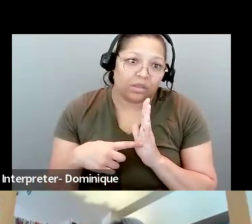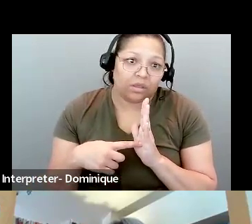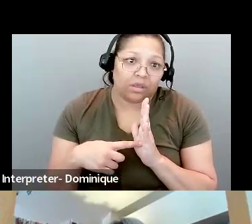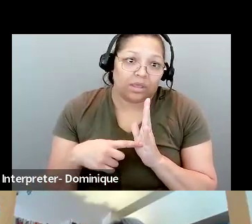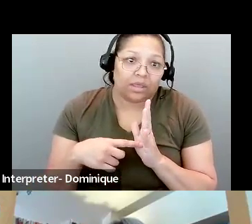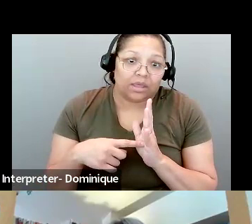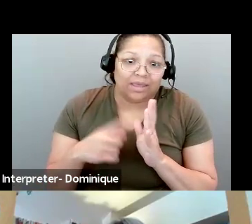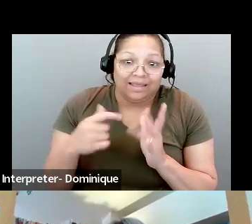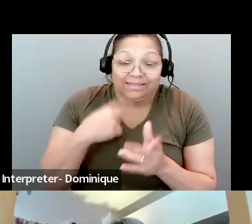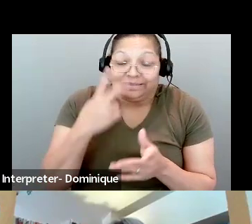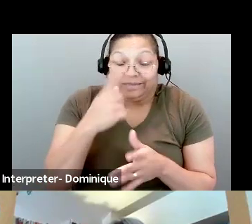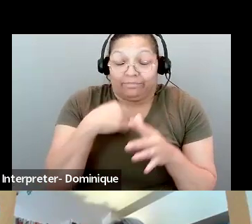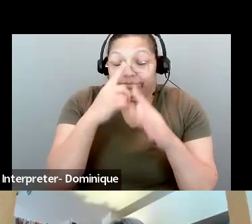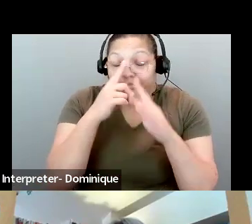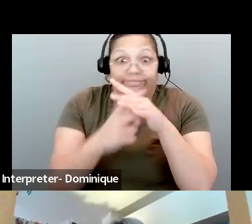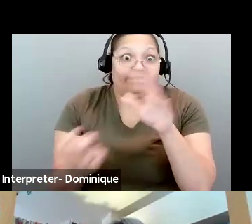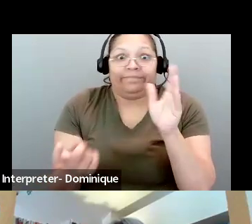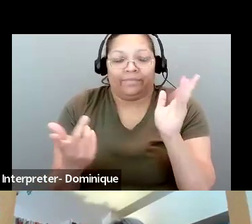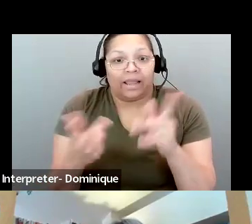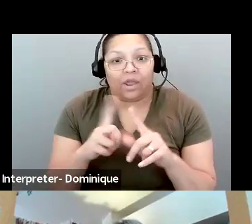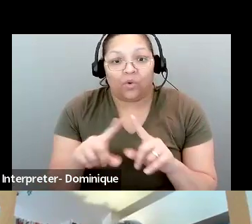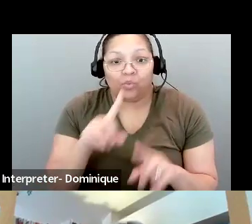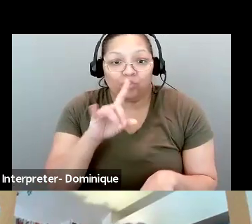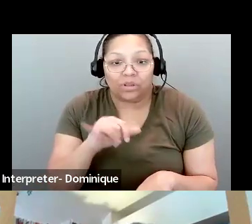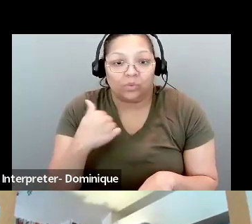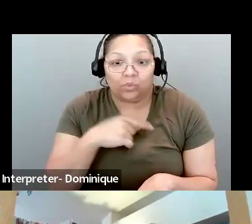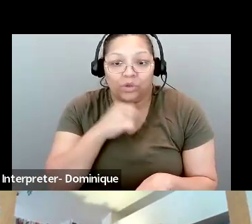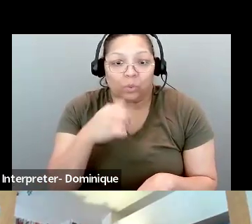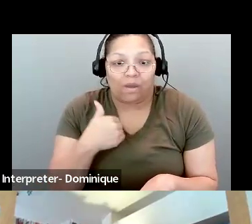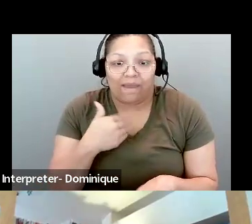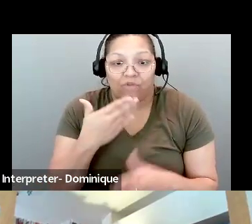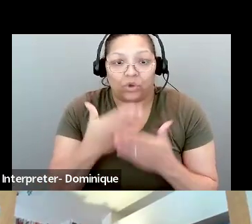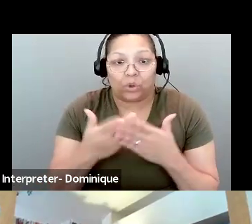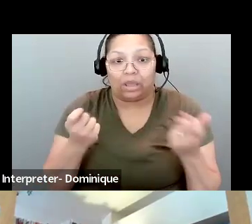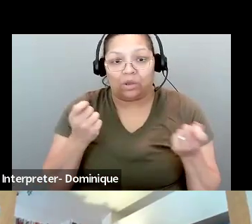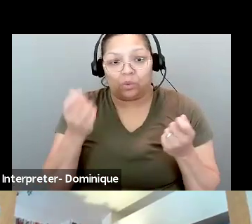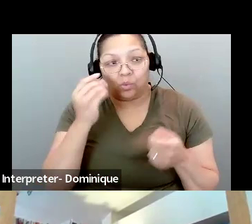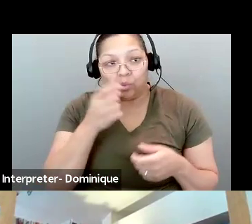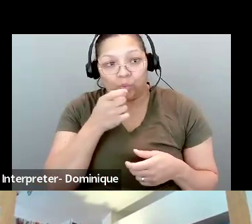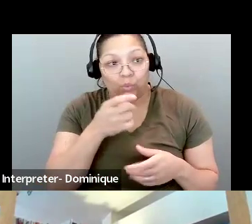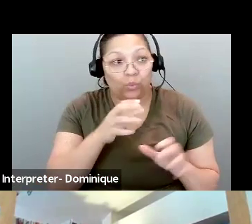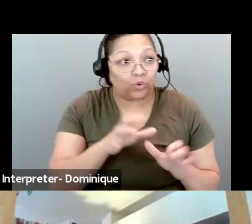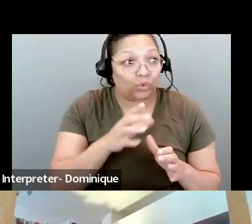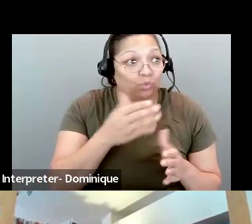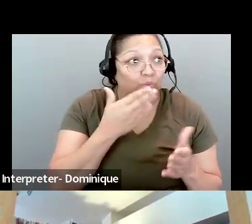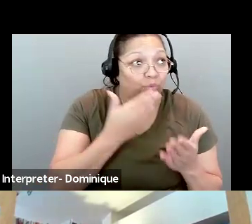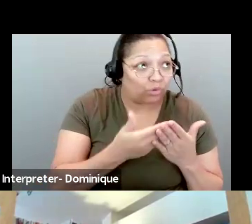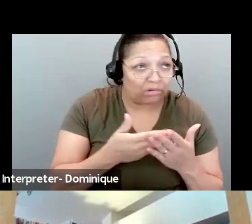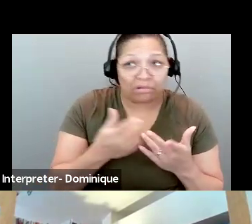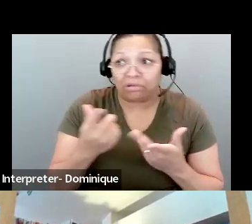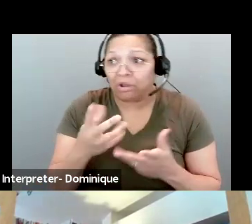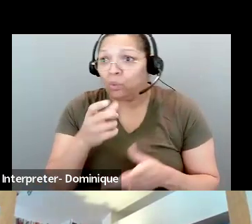see, I'm blanking on it. So we don't have a good handle on who does what and who's good at what and who's willing to talk about